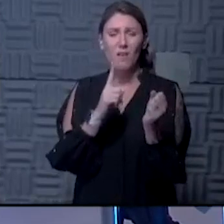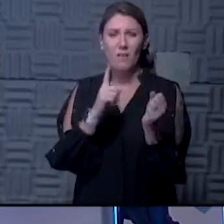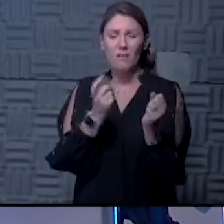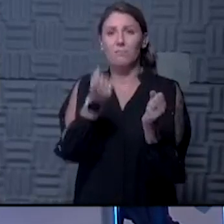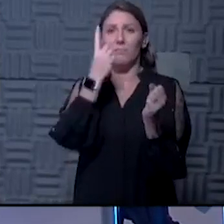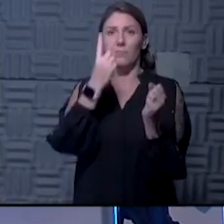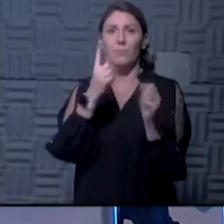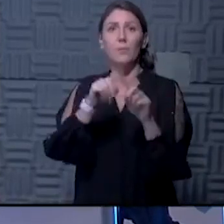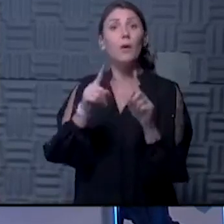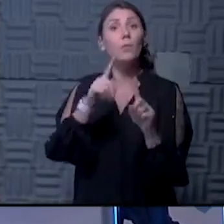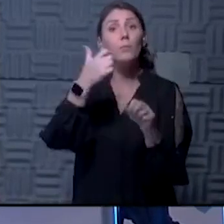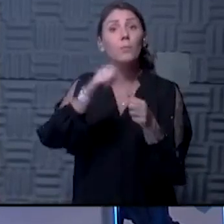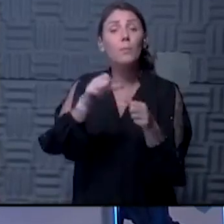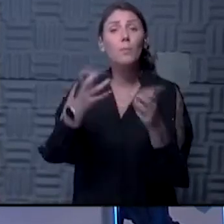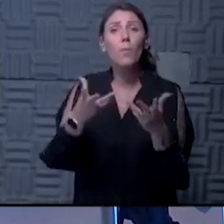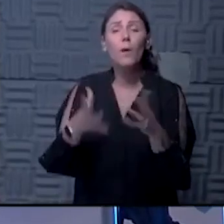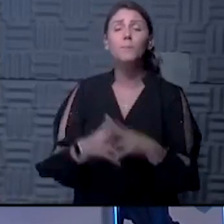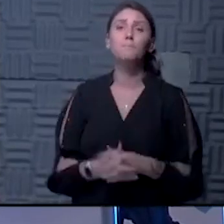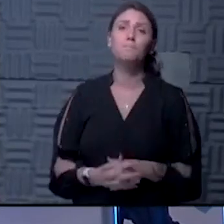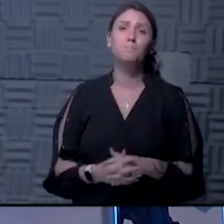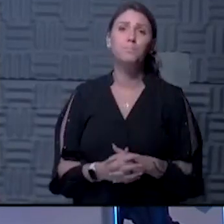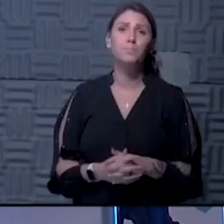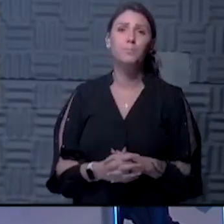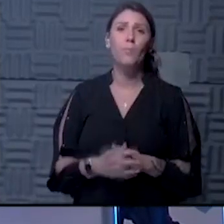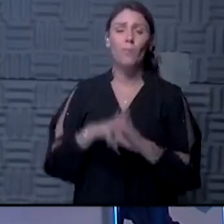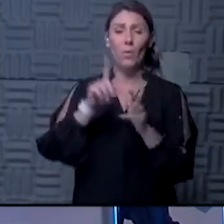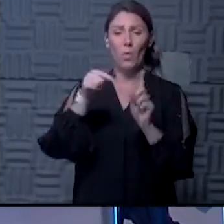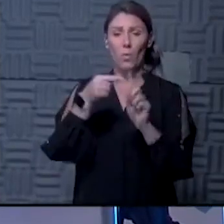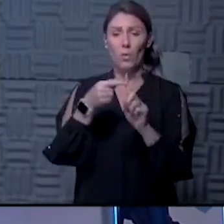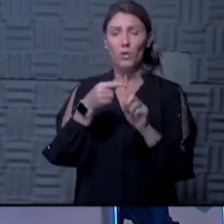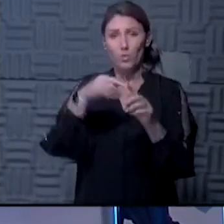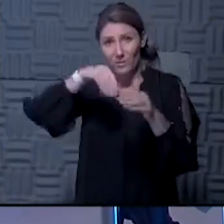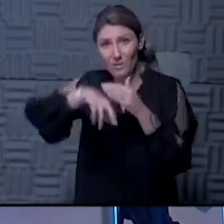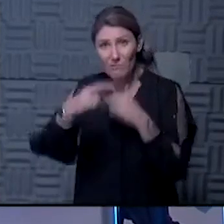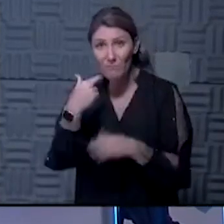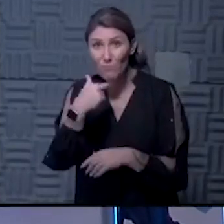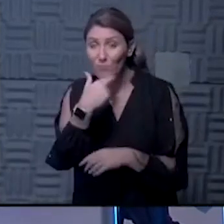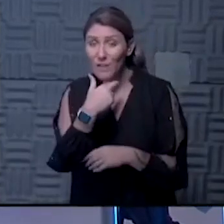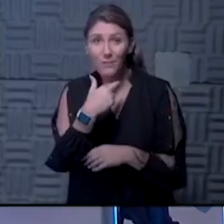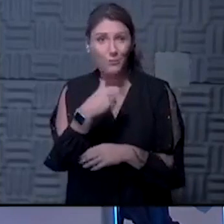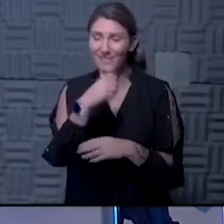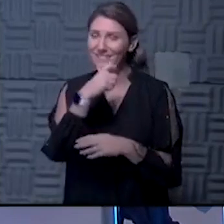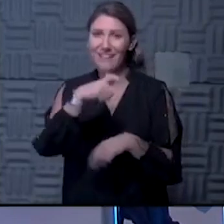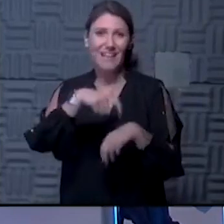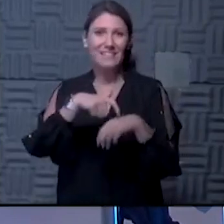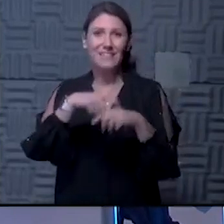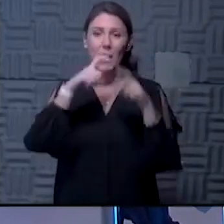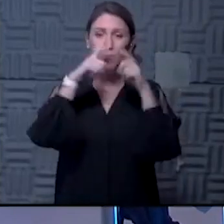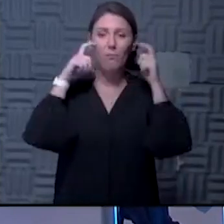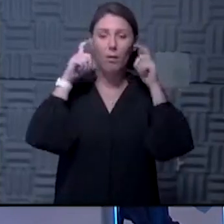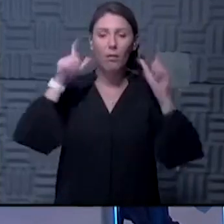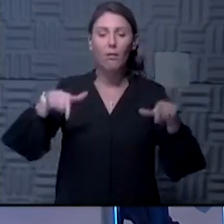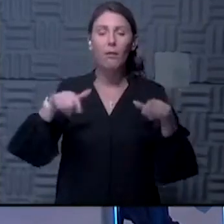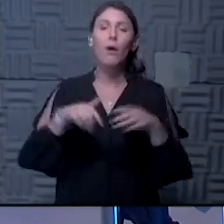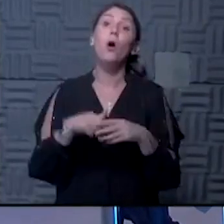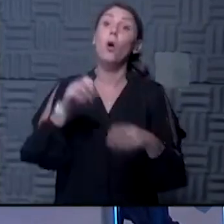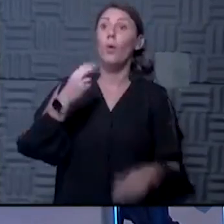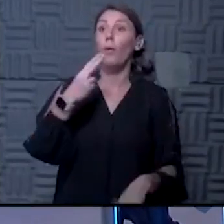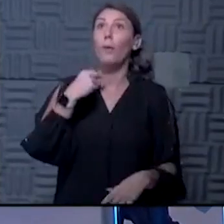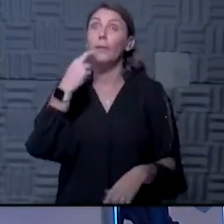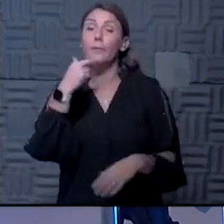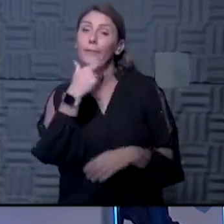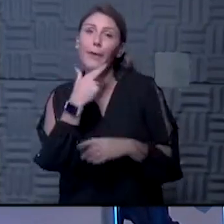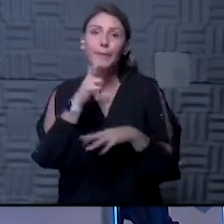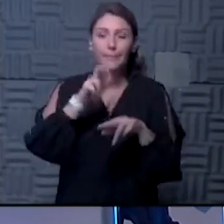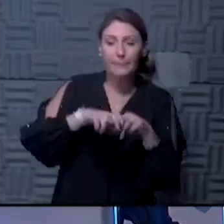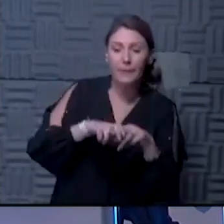to remember is that once you get into a restaurant, it's not time to take off your mask. I think people have kind of thought, well, I'm in a restaurant, I take off